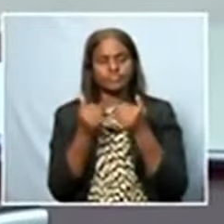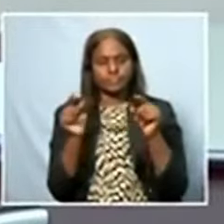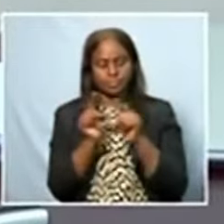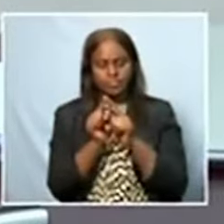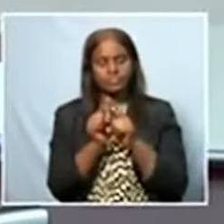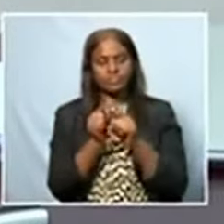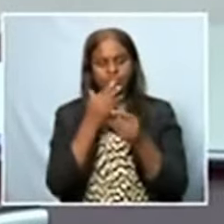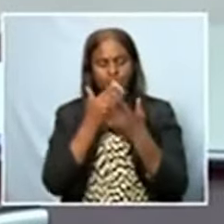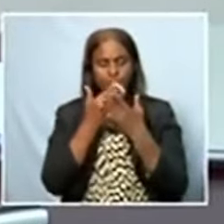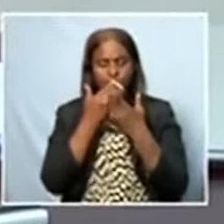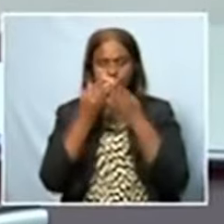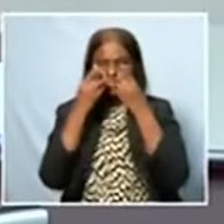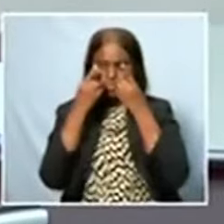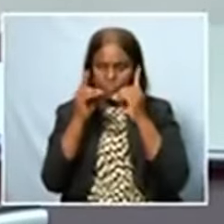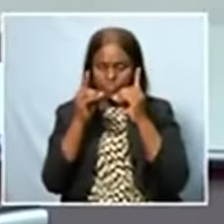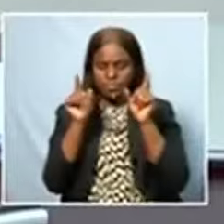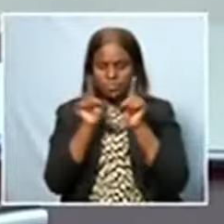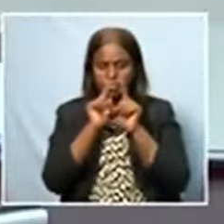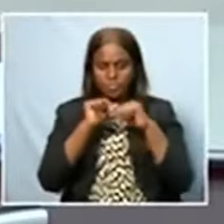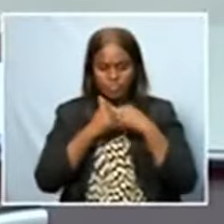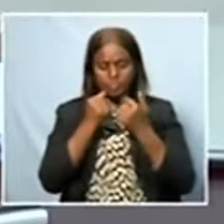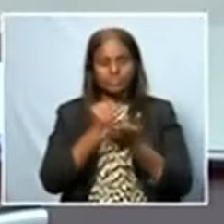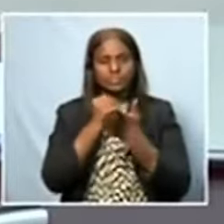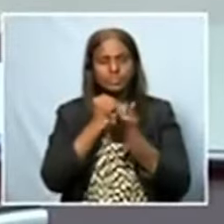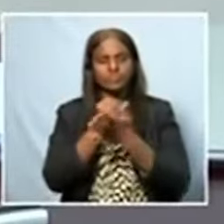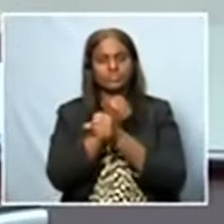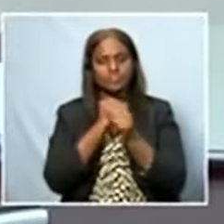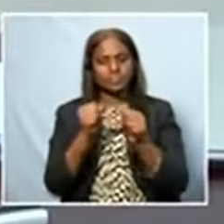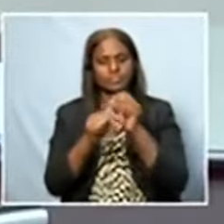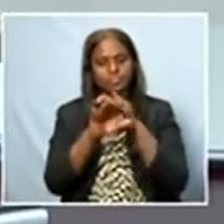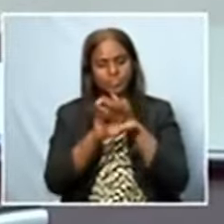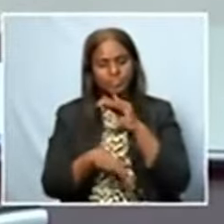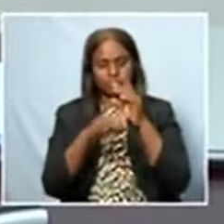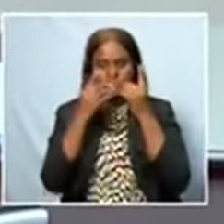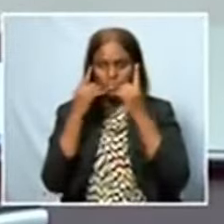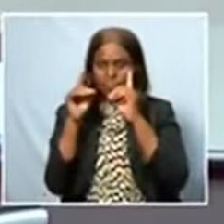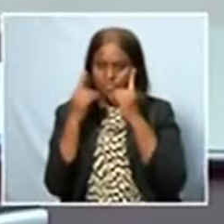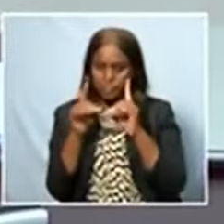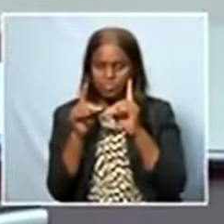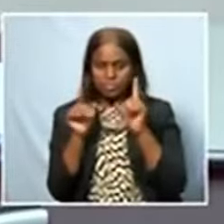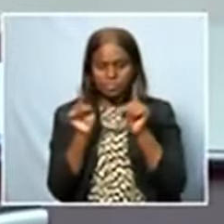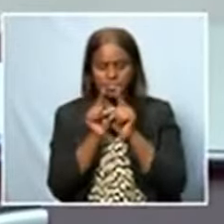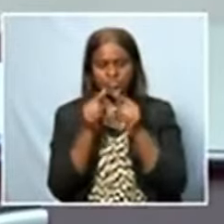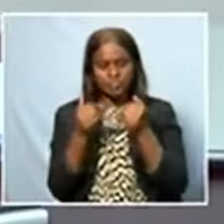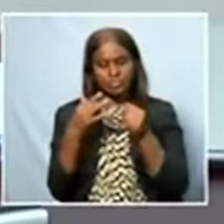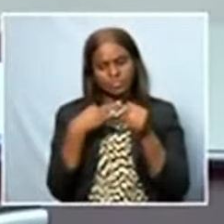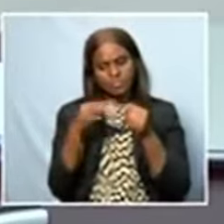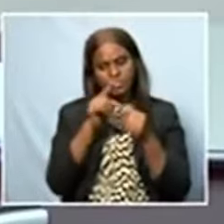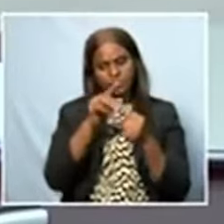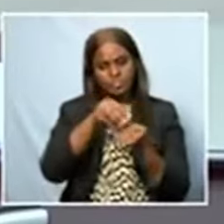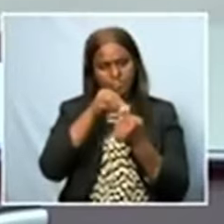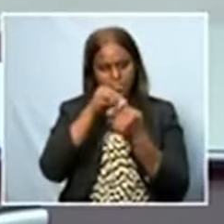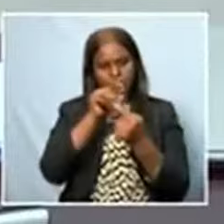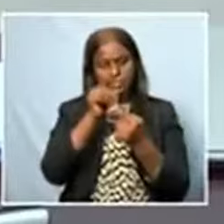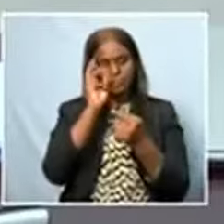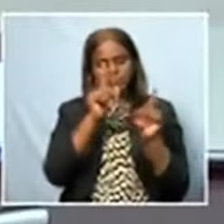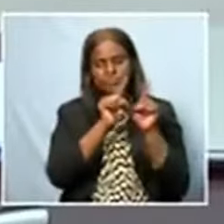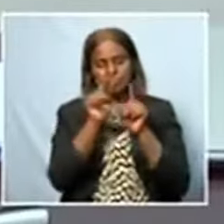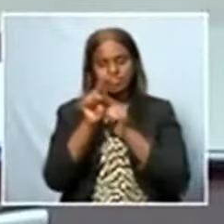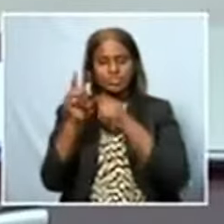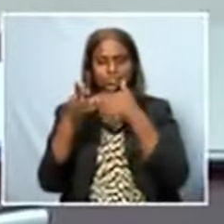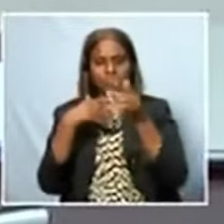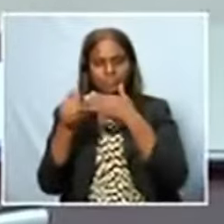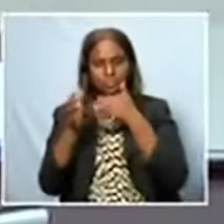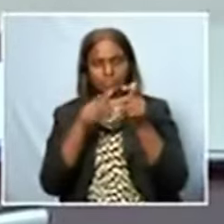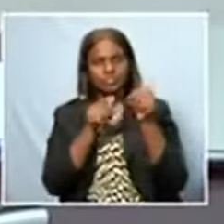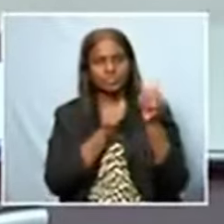are properly declared, and we mitigate the risk of under-declarations. And applying the specific rates will also simplify